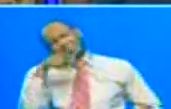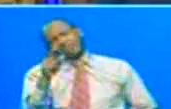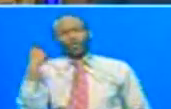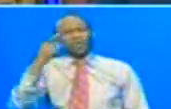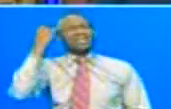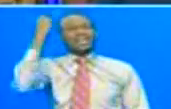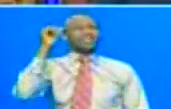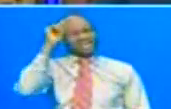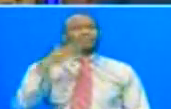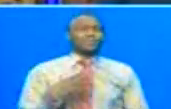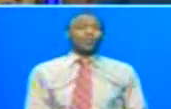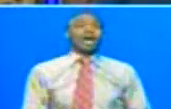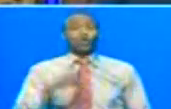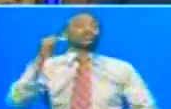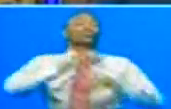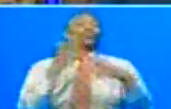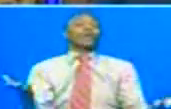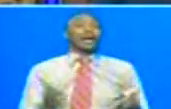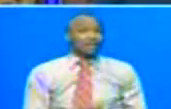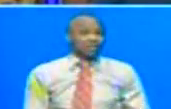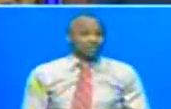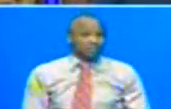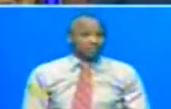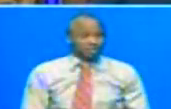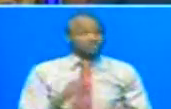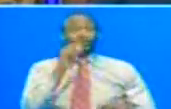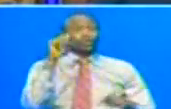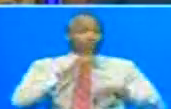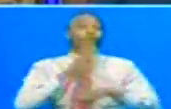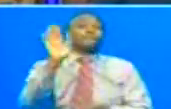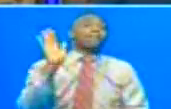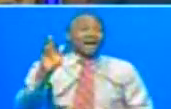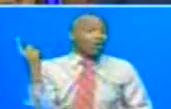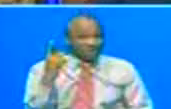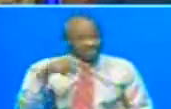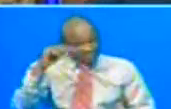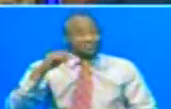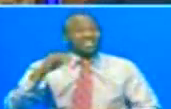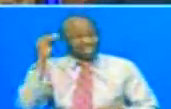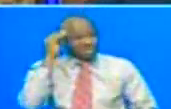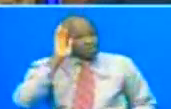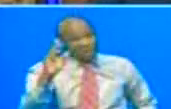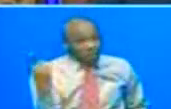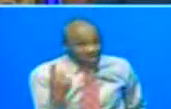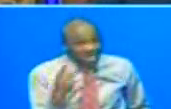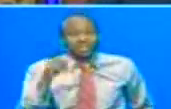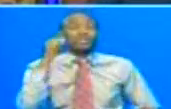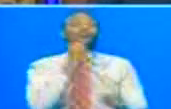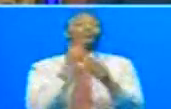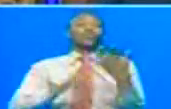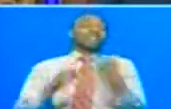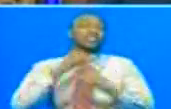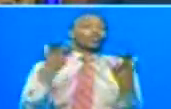merited people. I mean, where did they go to school that nobody went to? What did they study that nobody has studied? What have they done that nobody has